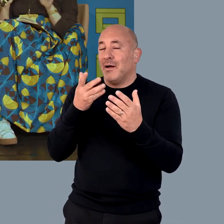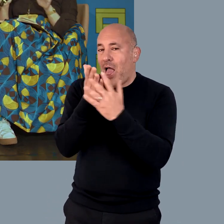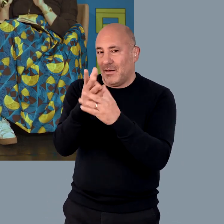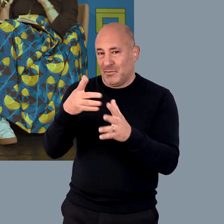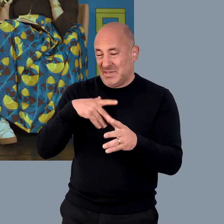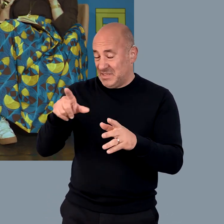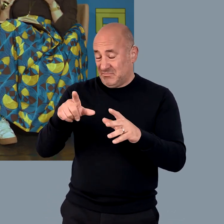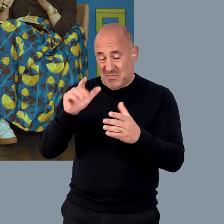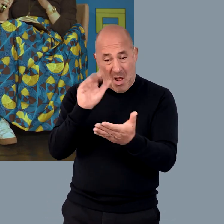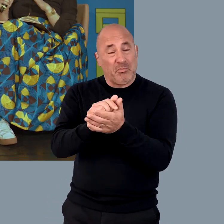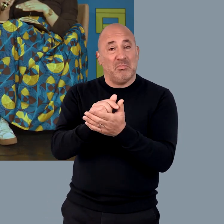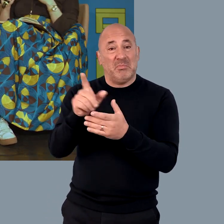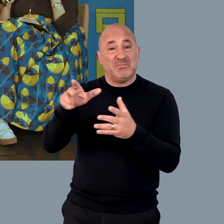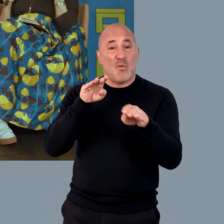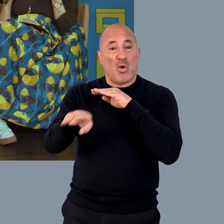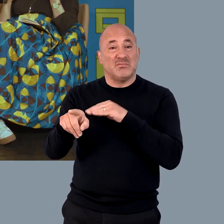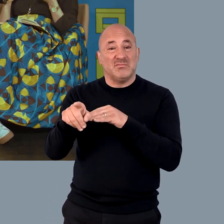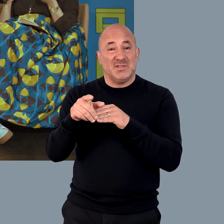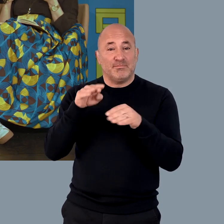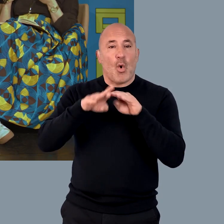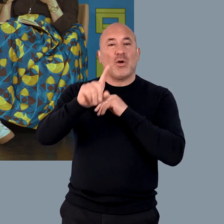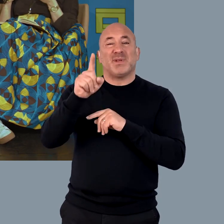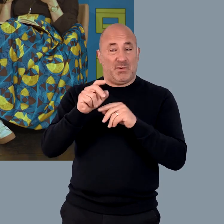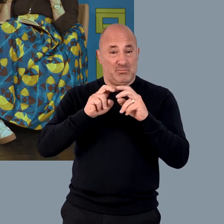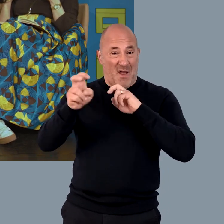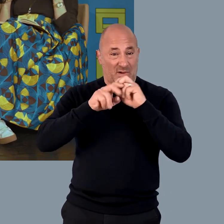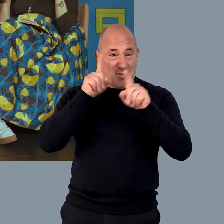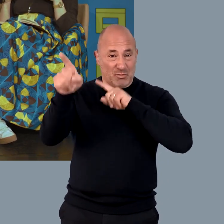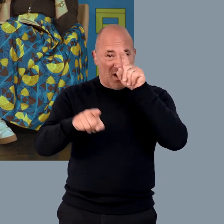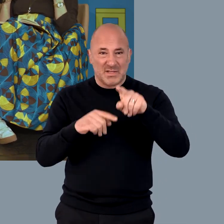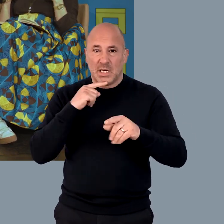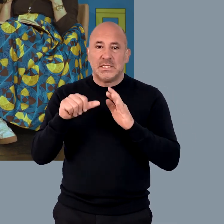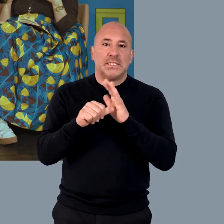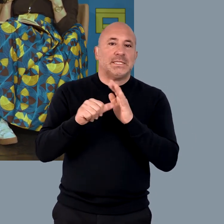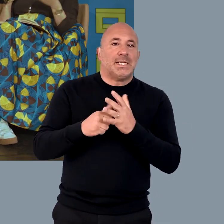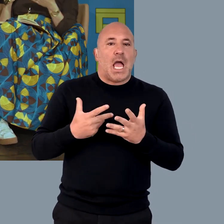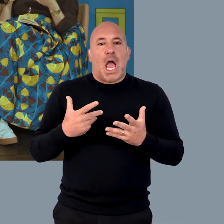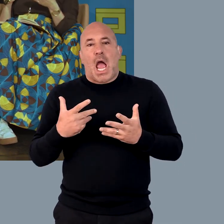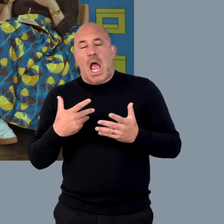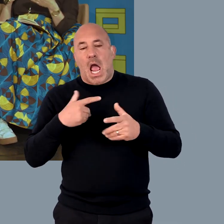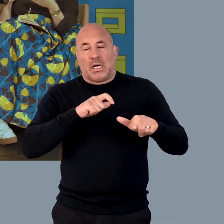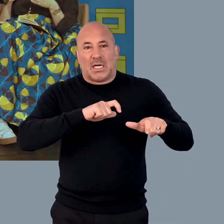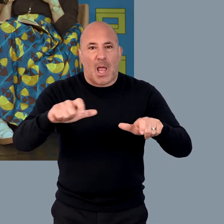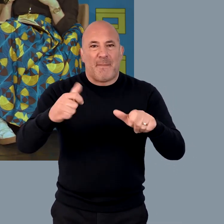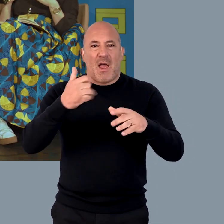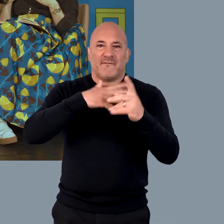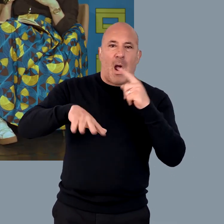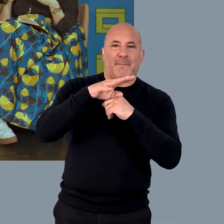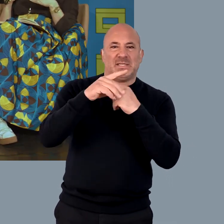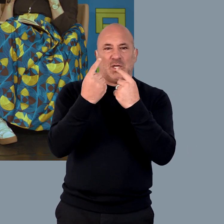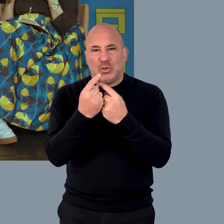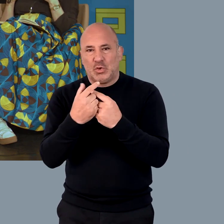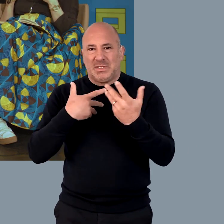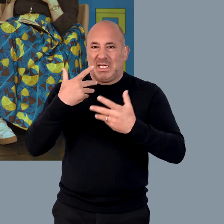a thing that happens in sport. Like, athletes travel for their job Yeah. and then find it really difficult to kind of use their platform to talk about other sustainability or